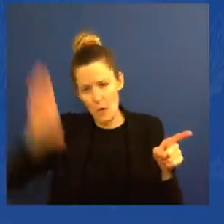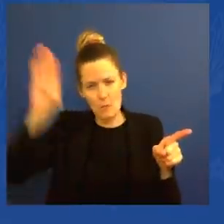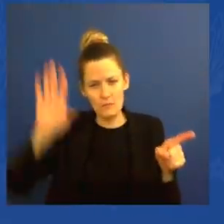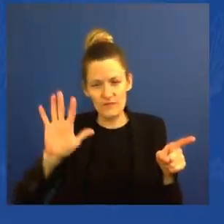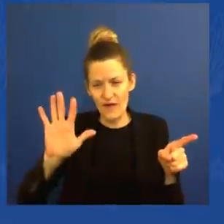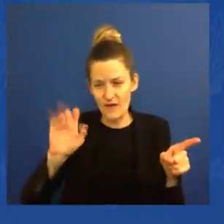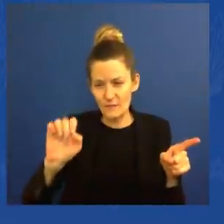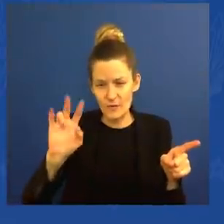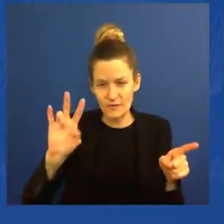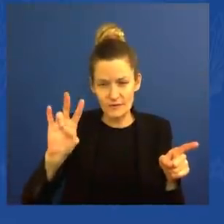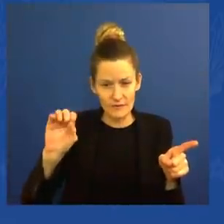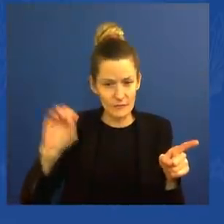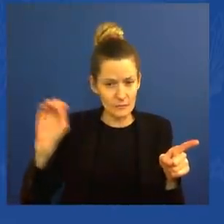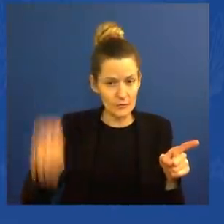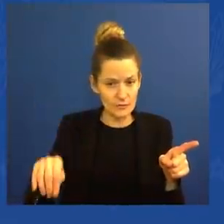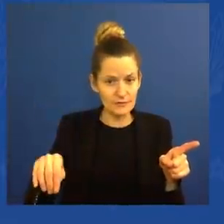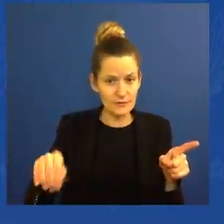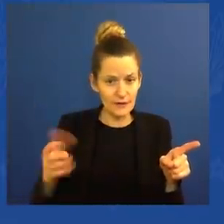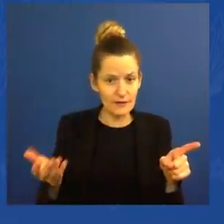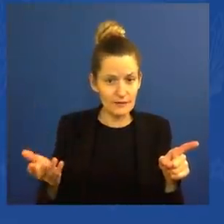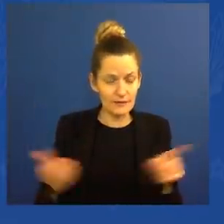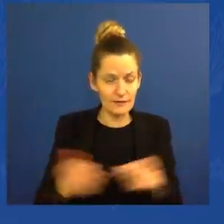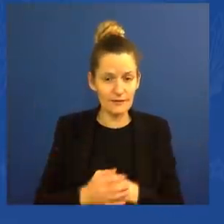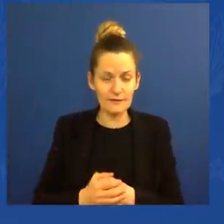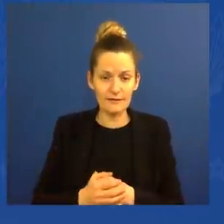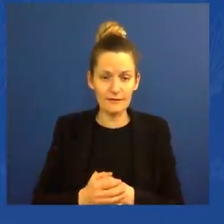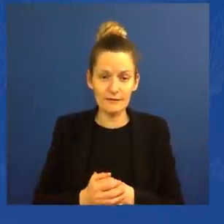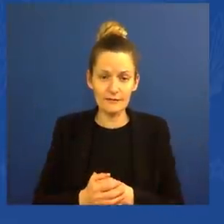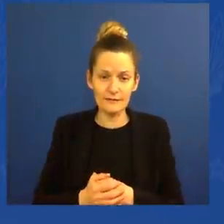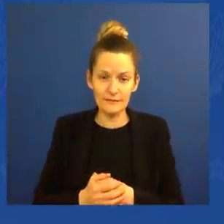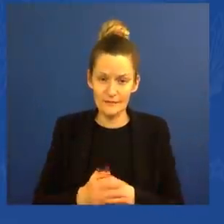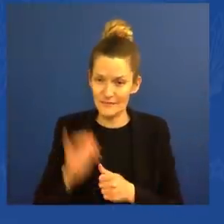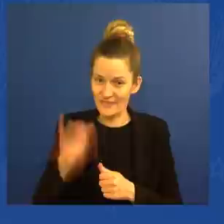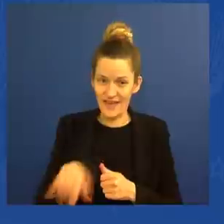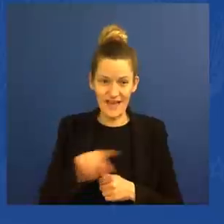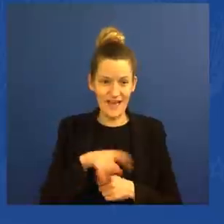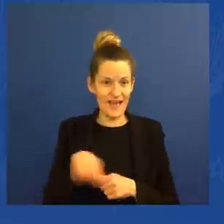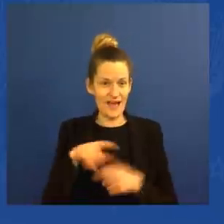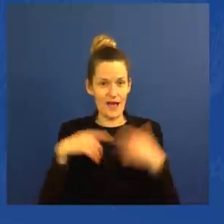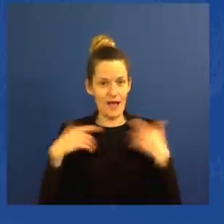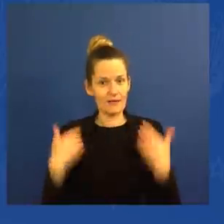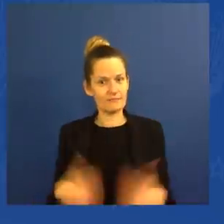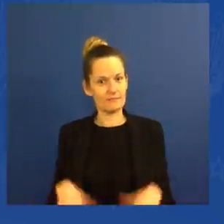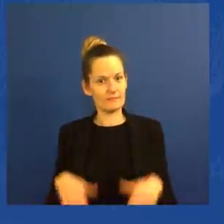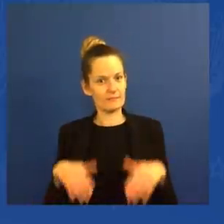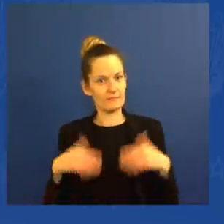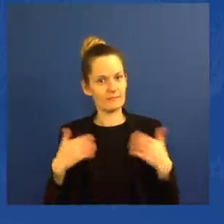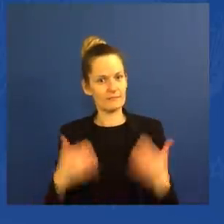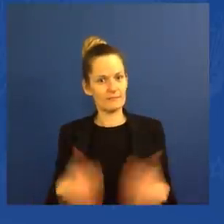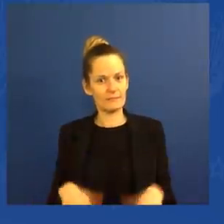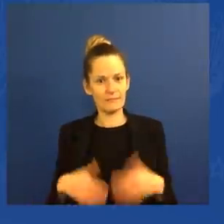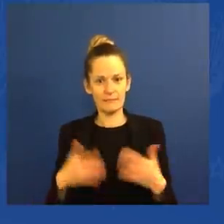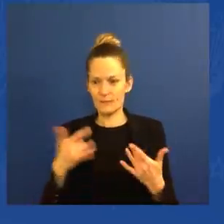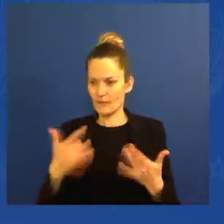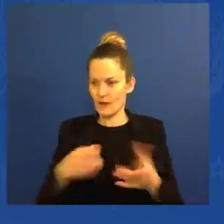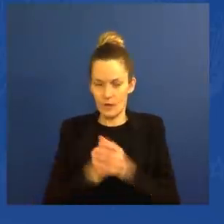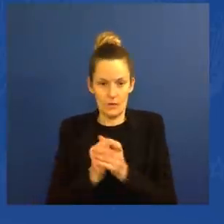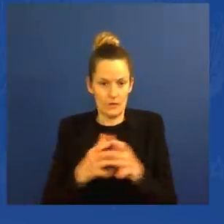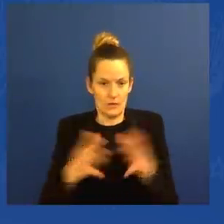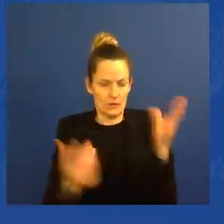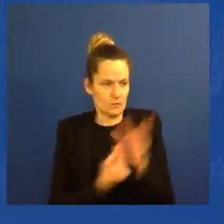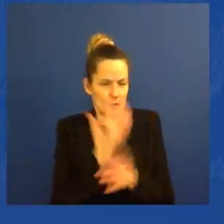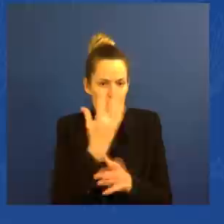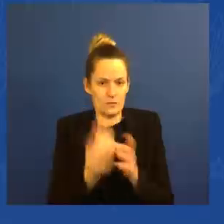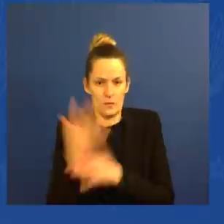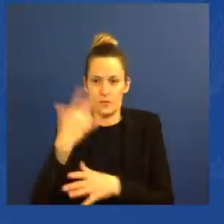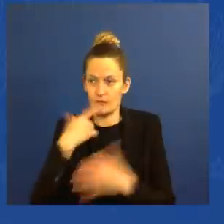The strongest growth in 4 decades. The leading financial team on Wall Street, Moody's,